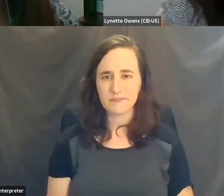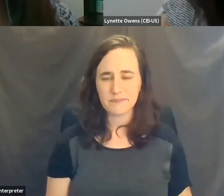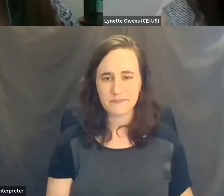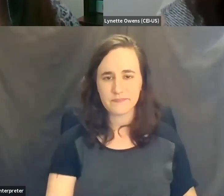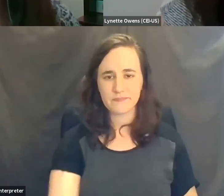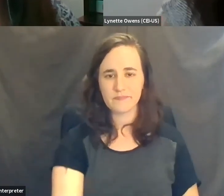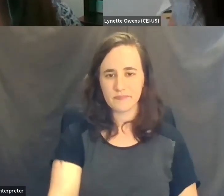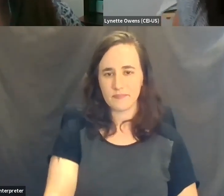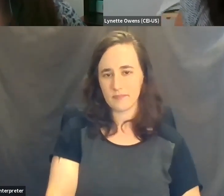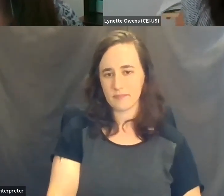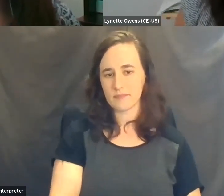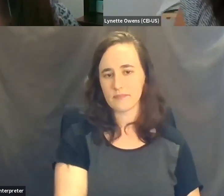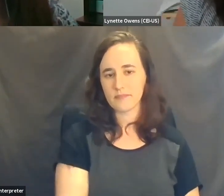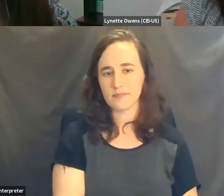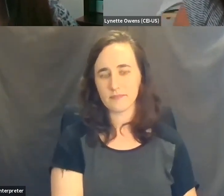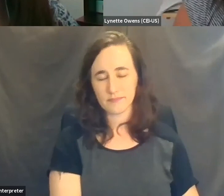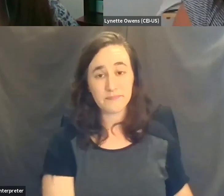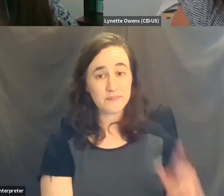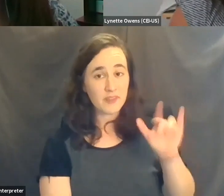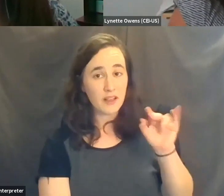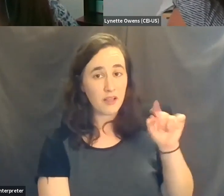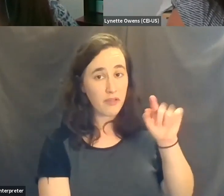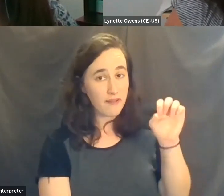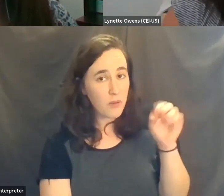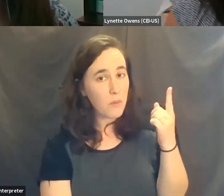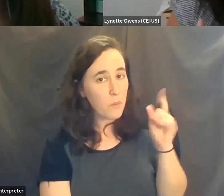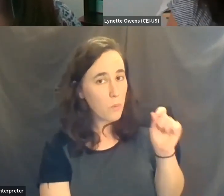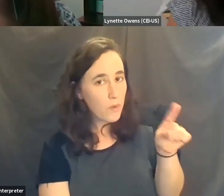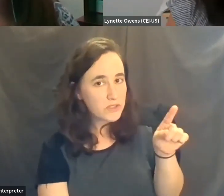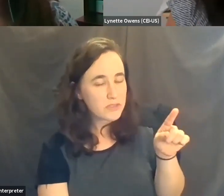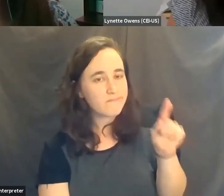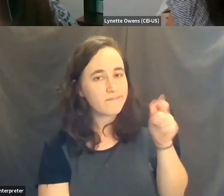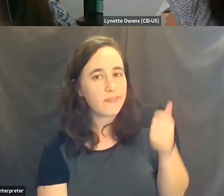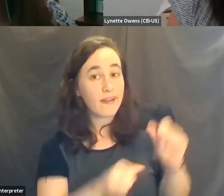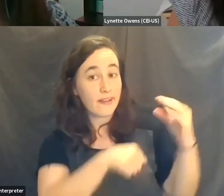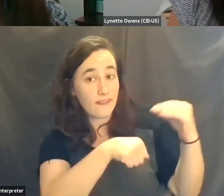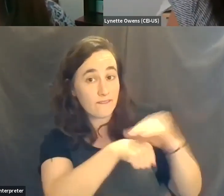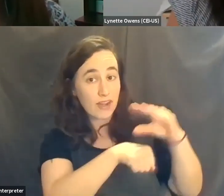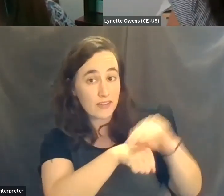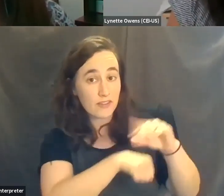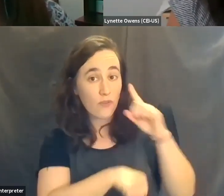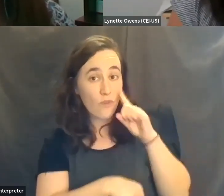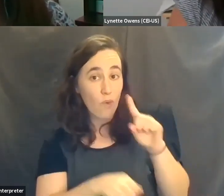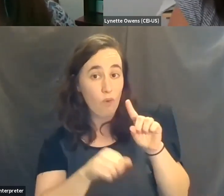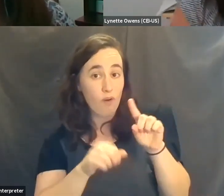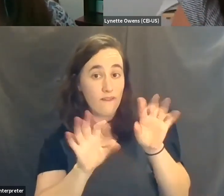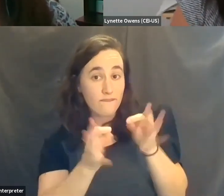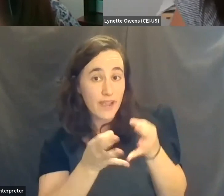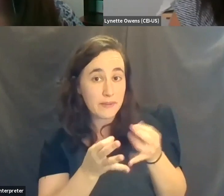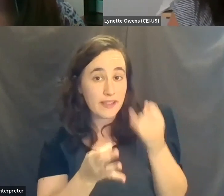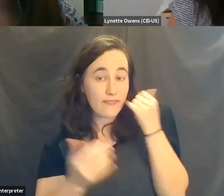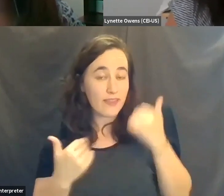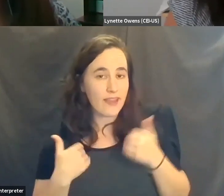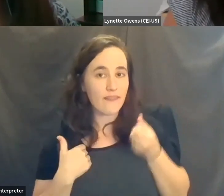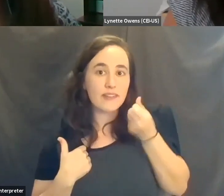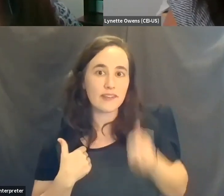We have another question here. Any advice for the households where they have multiple children in one home trying to